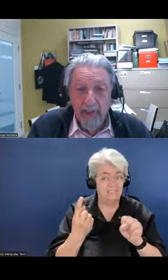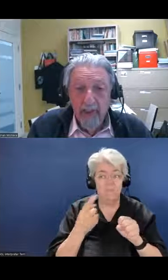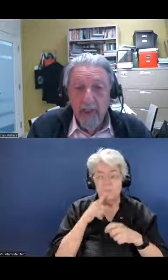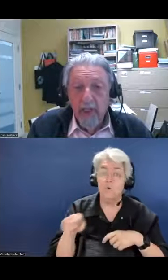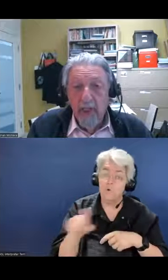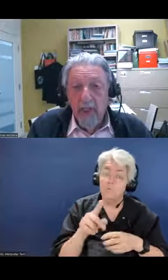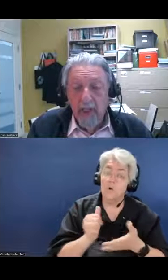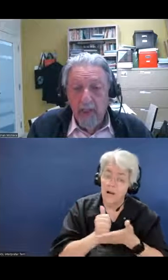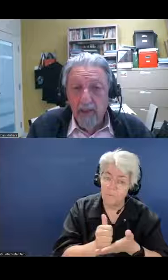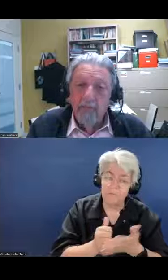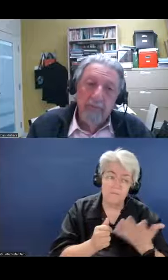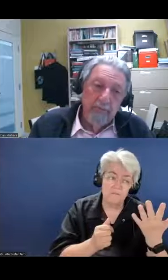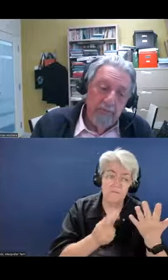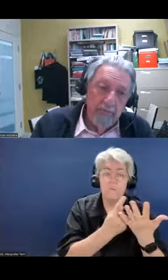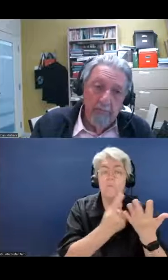5.